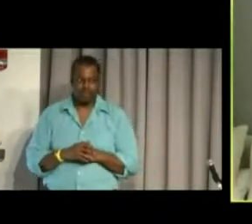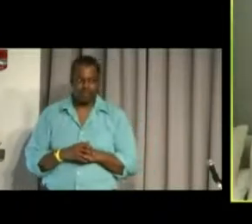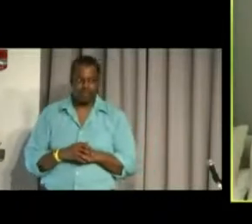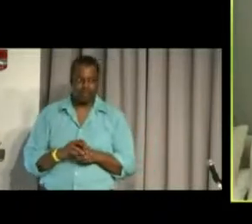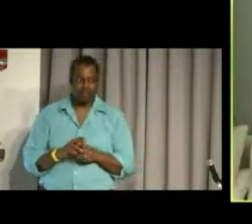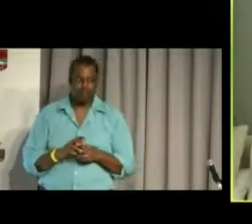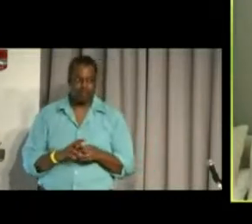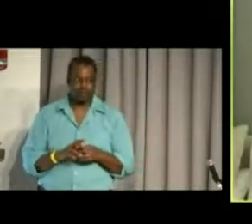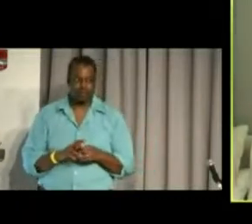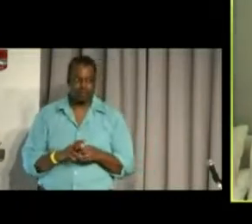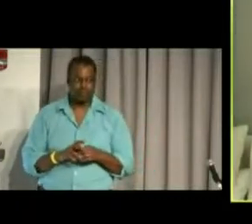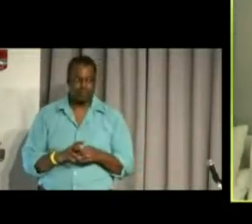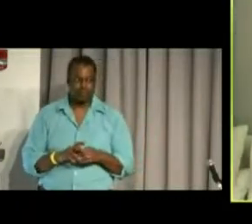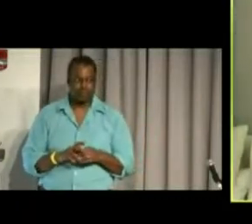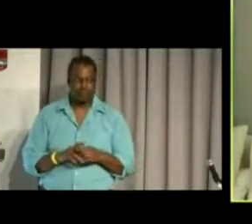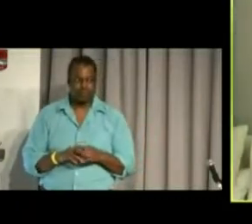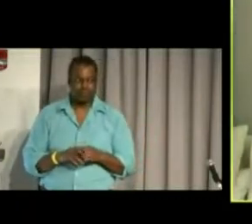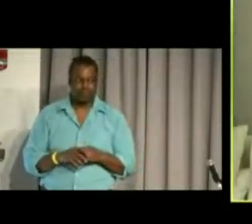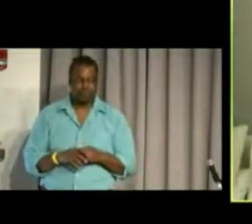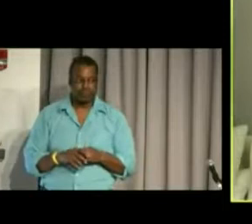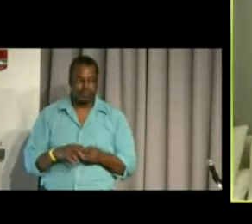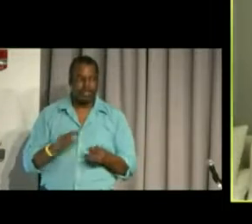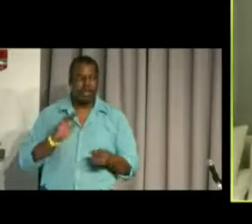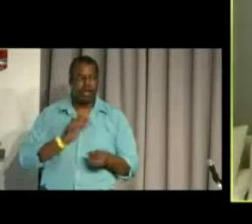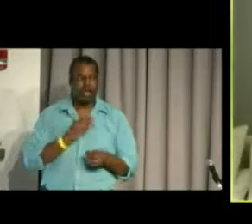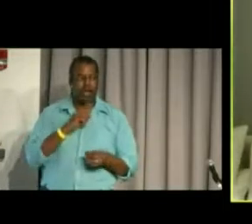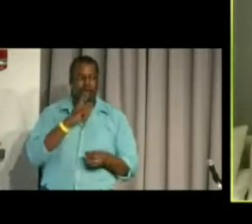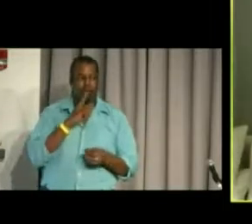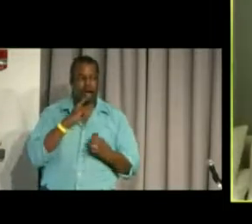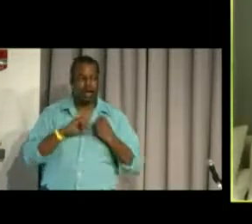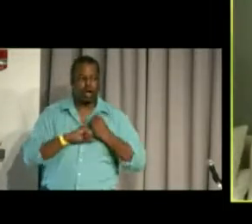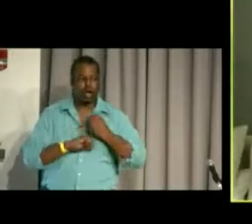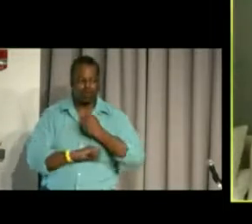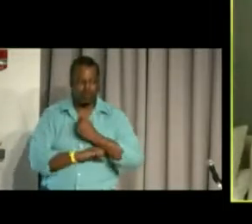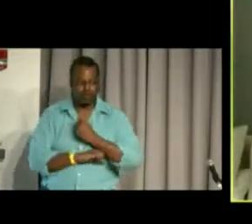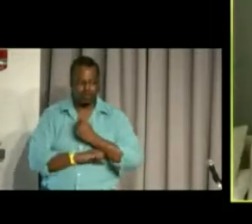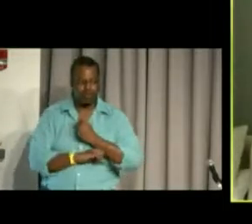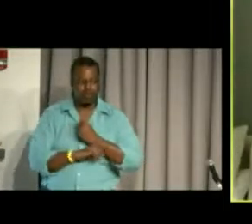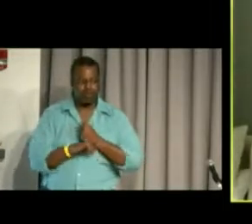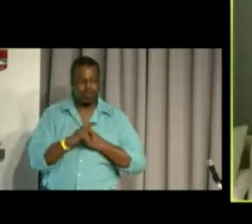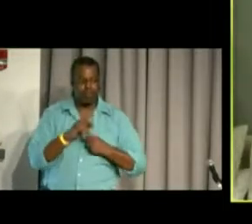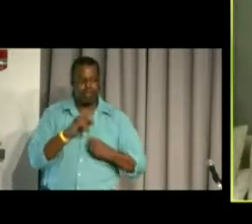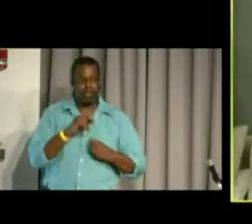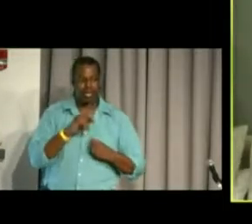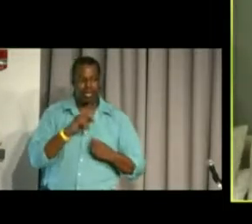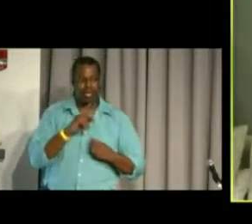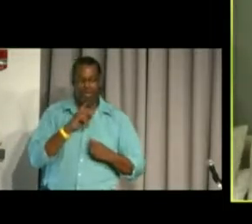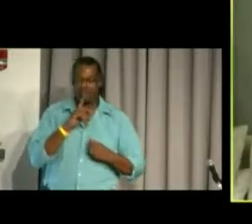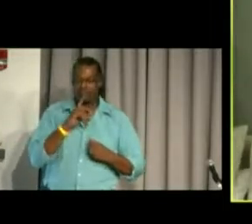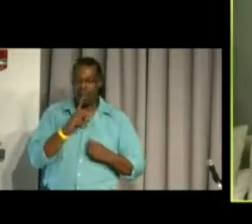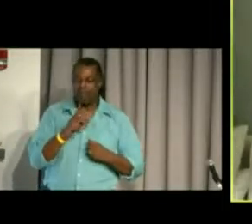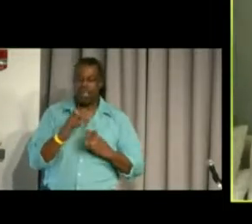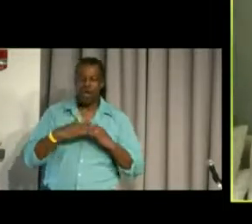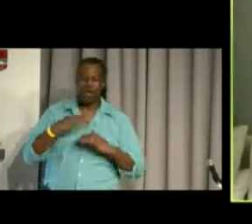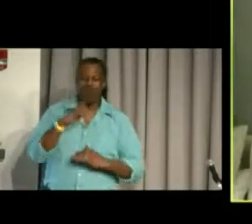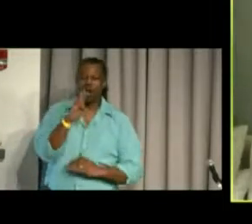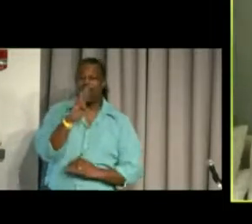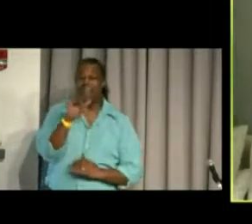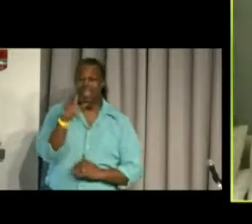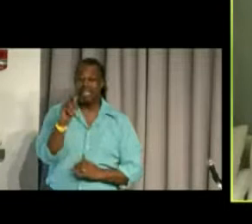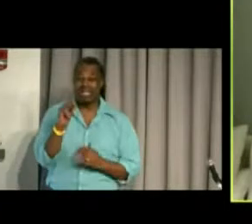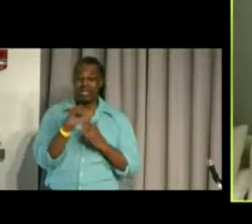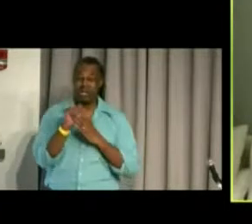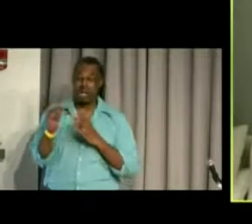leadership. Our water infrastructure problem is an over $1 billion issue.